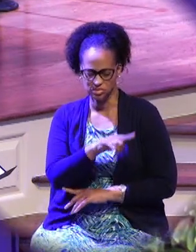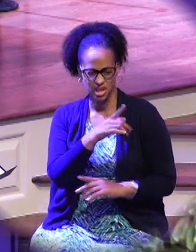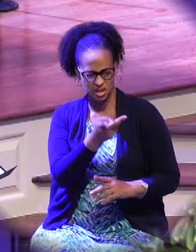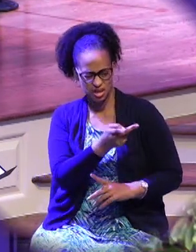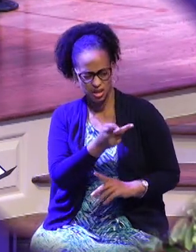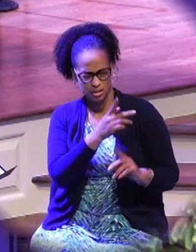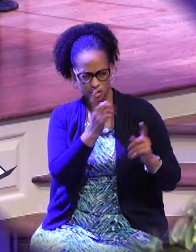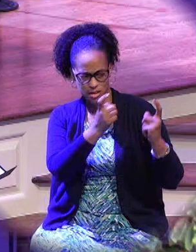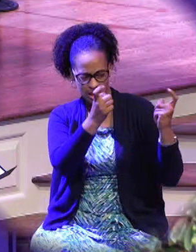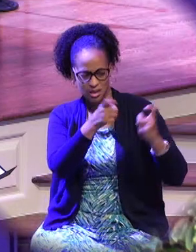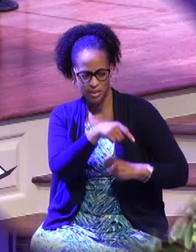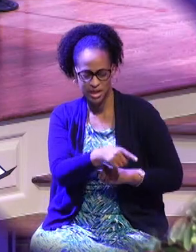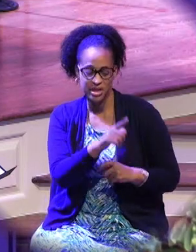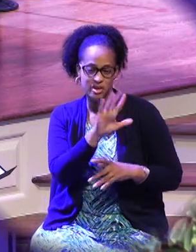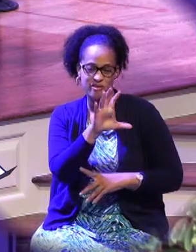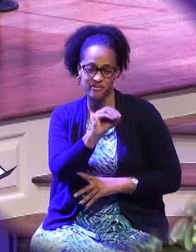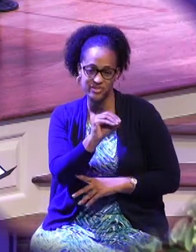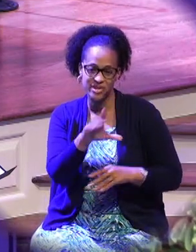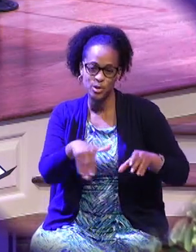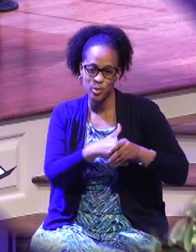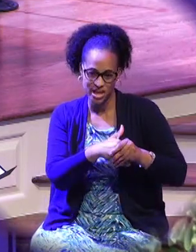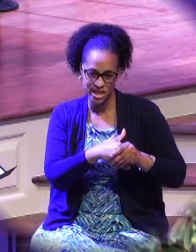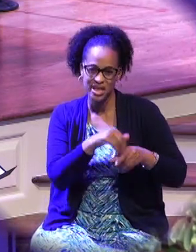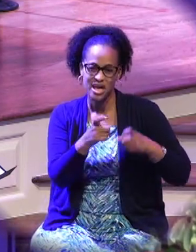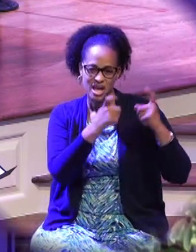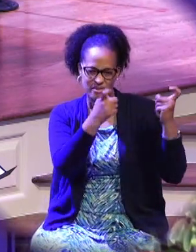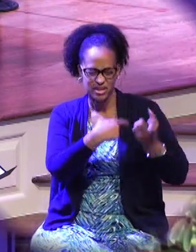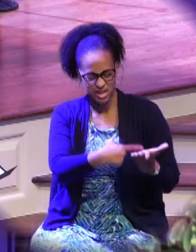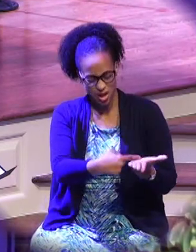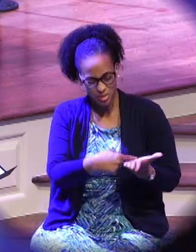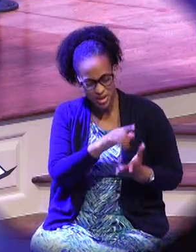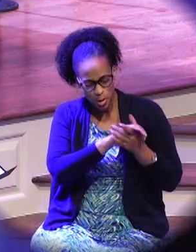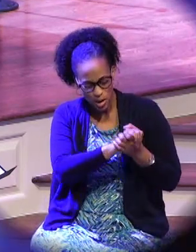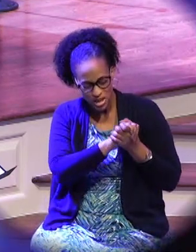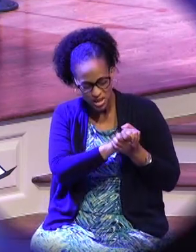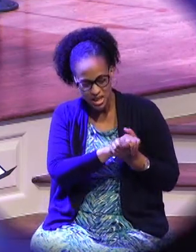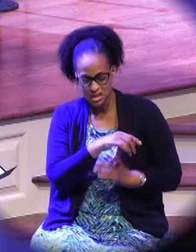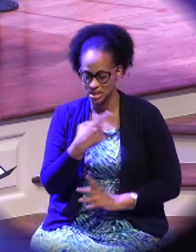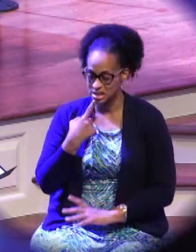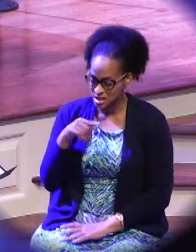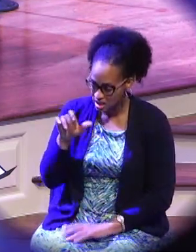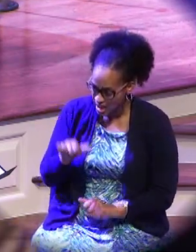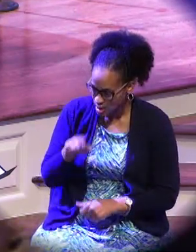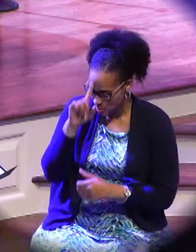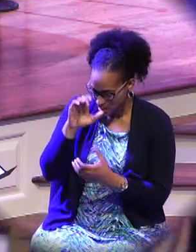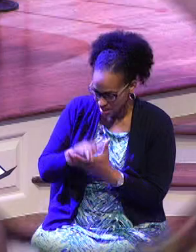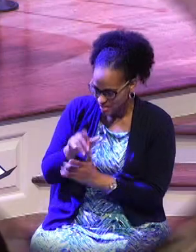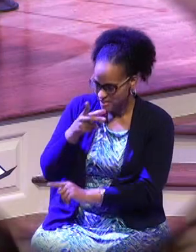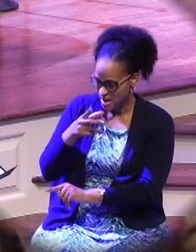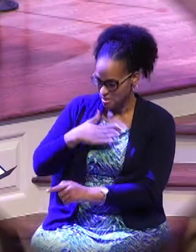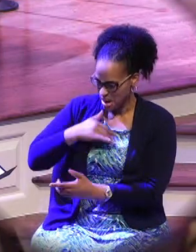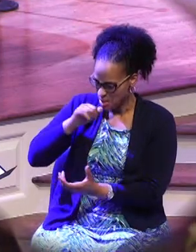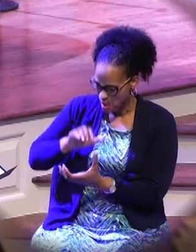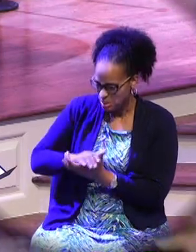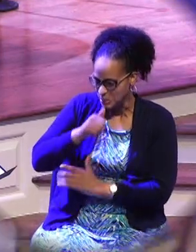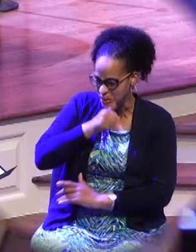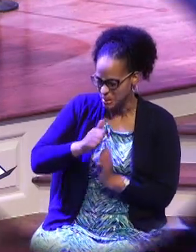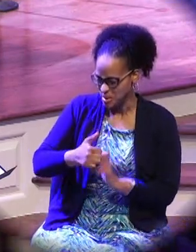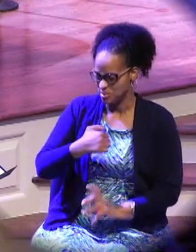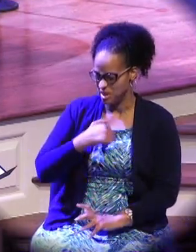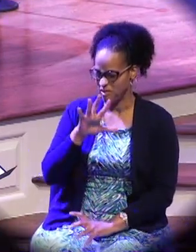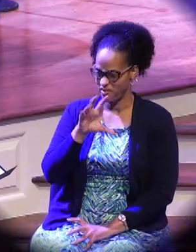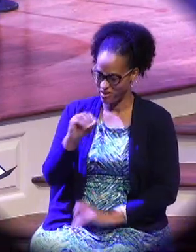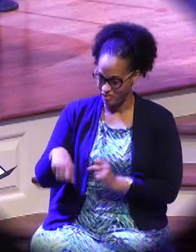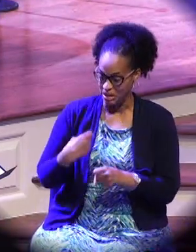50th anniversary today. And I was talking to Perry before and saying, congratulations. And he said, can you believe she's put up with me for 50 years,